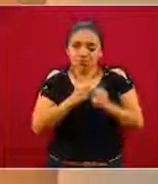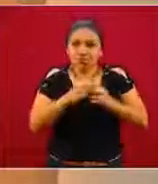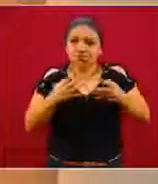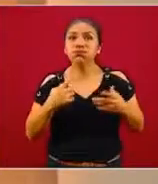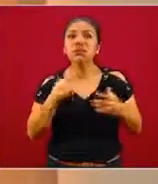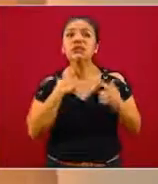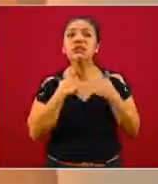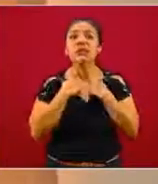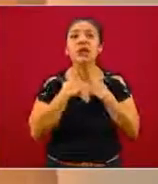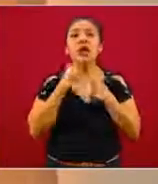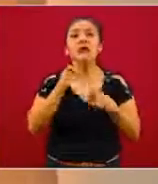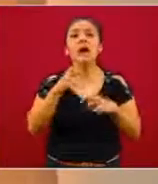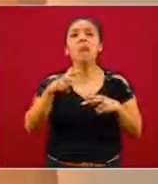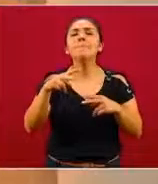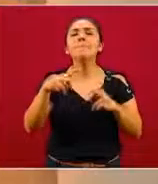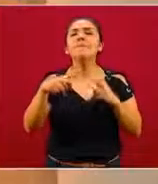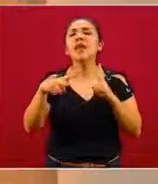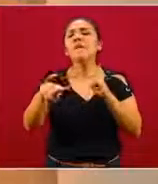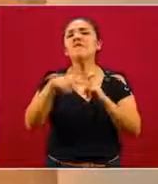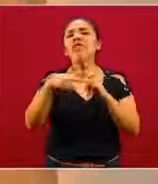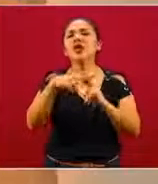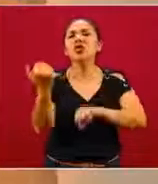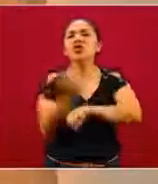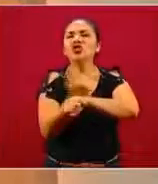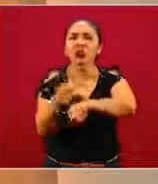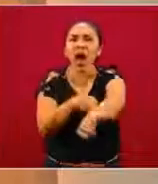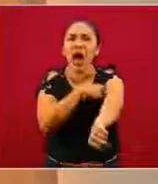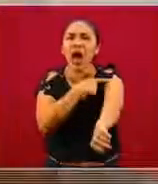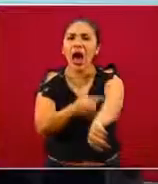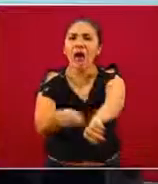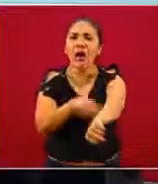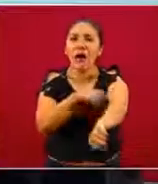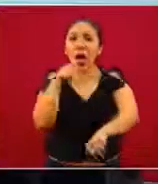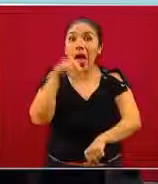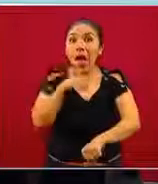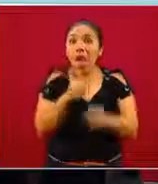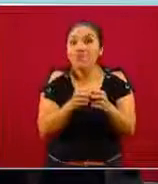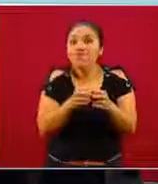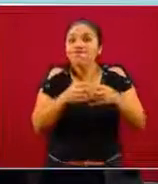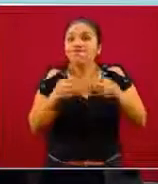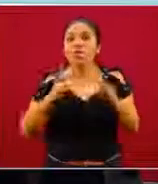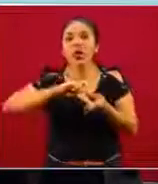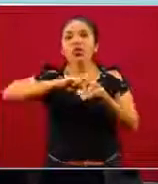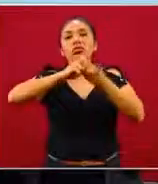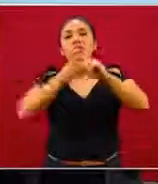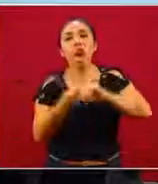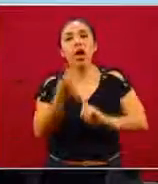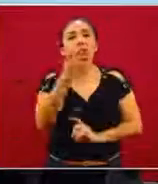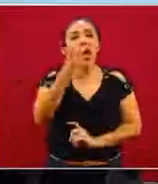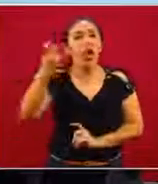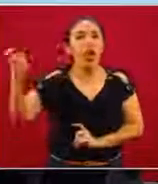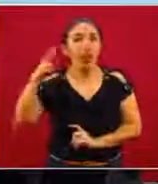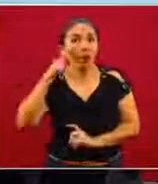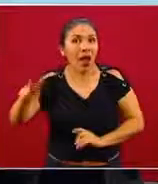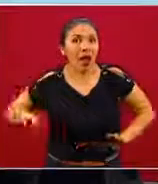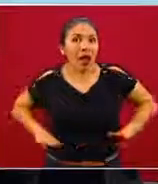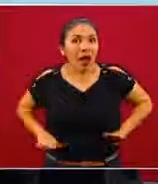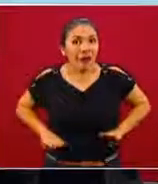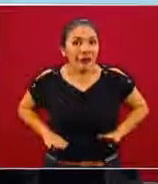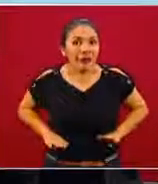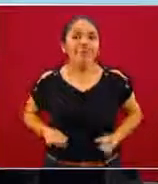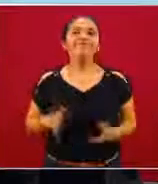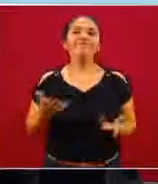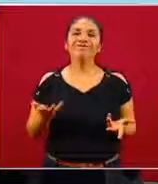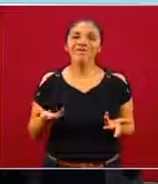these reactions, and it's traveling throughout the blood system. So this inflammatory process is what triggers all of